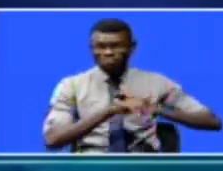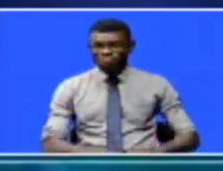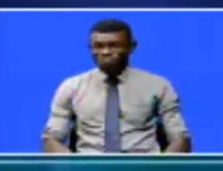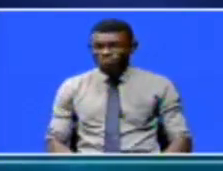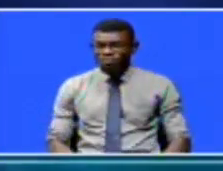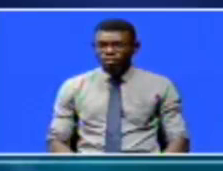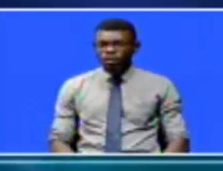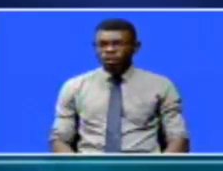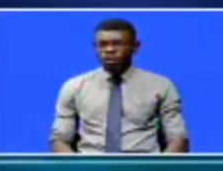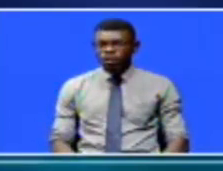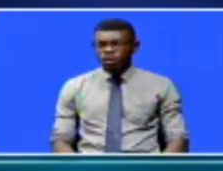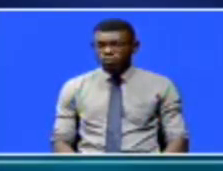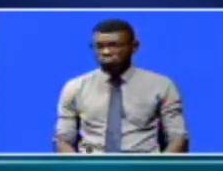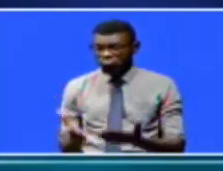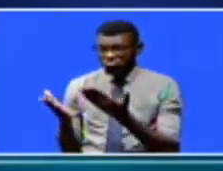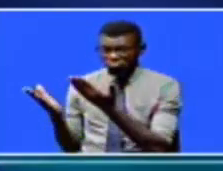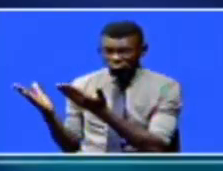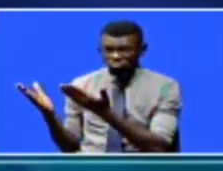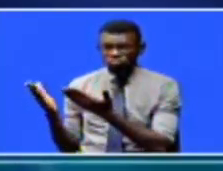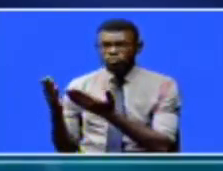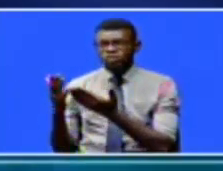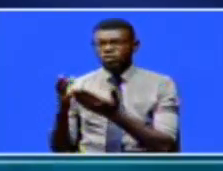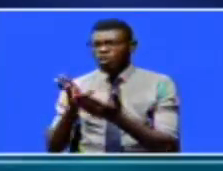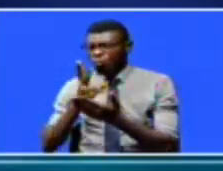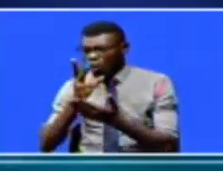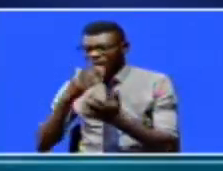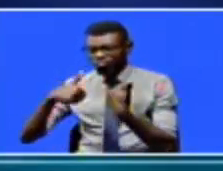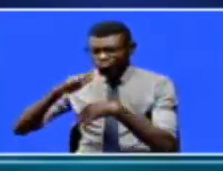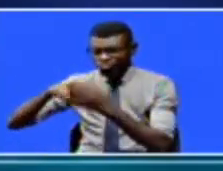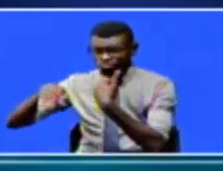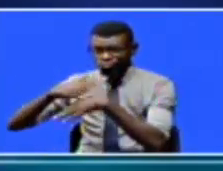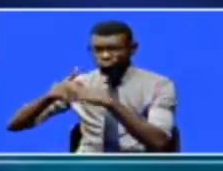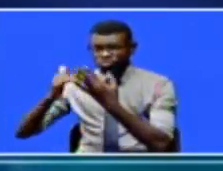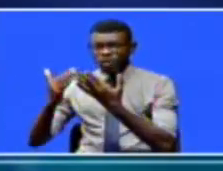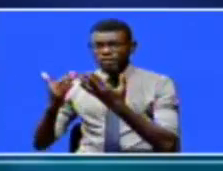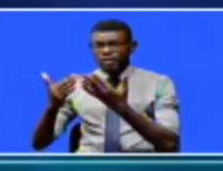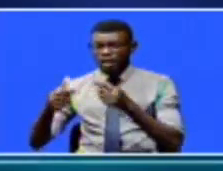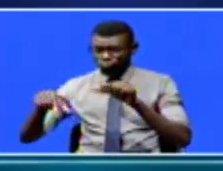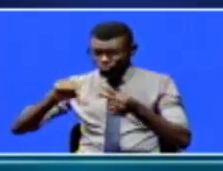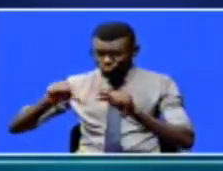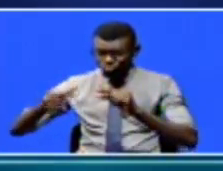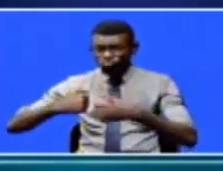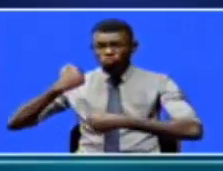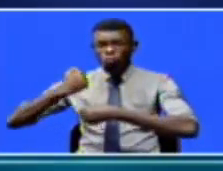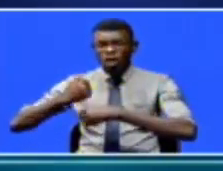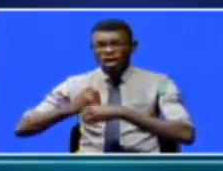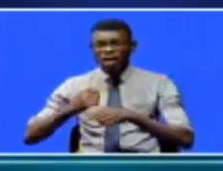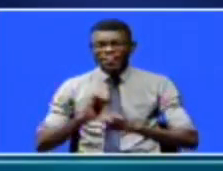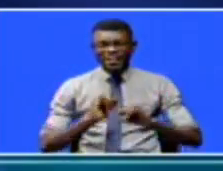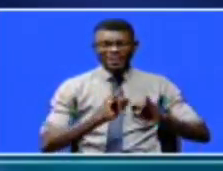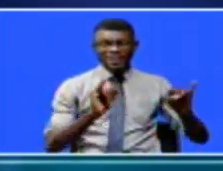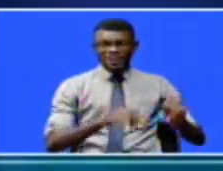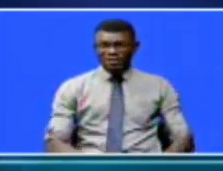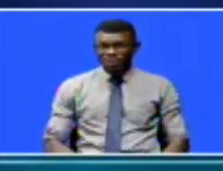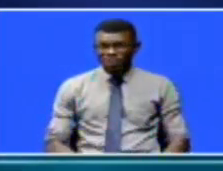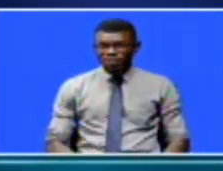She mixes one part bleach with 6 part water as part of her preparations for cleaning. Do not mix.